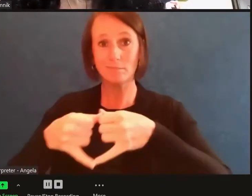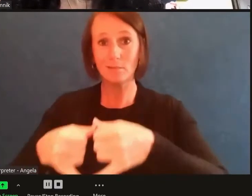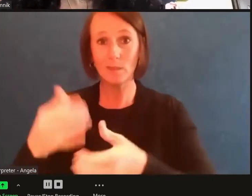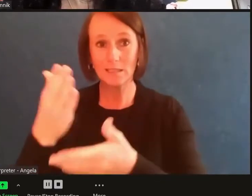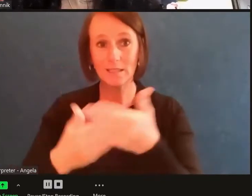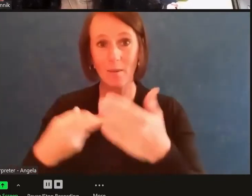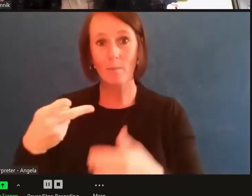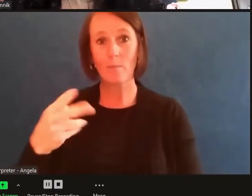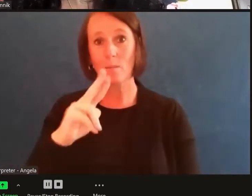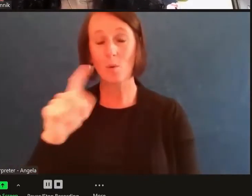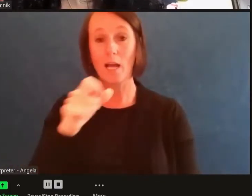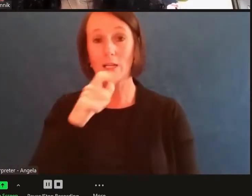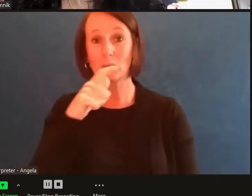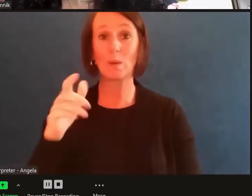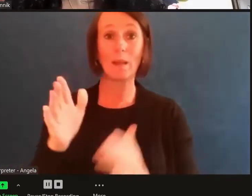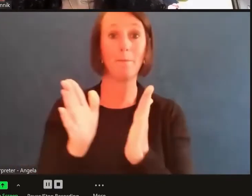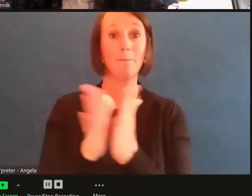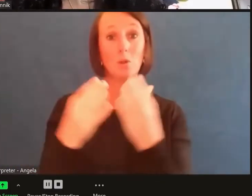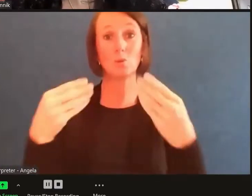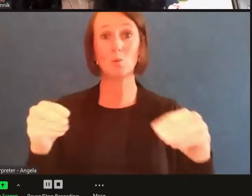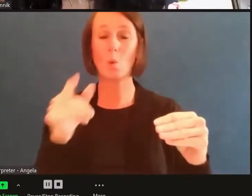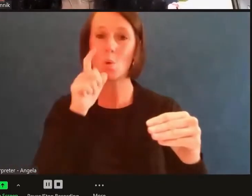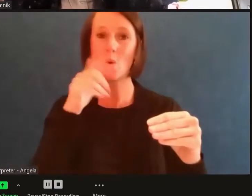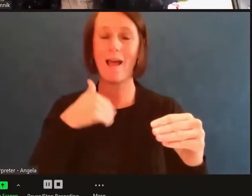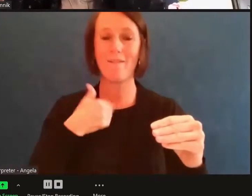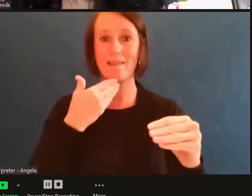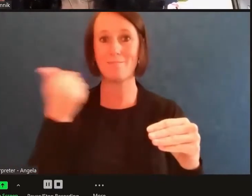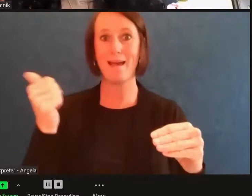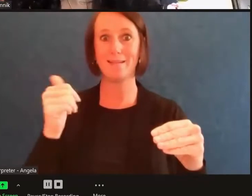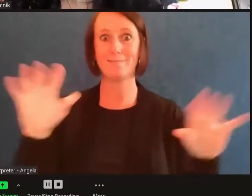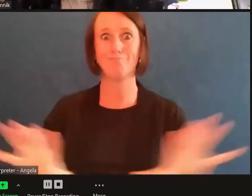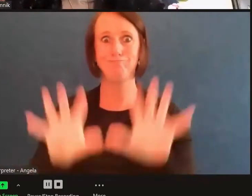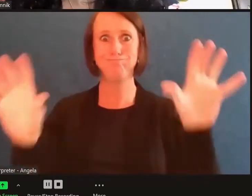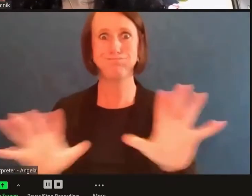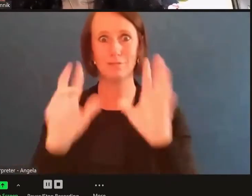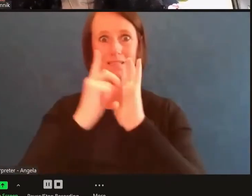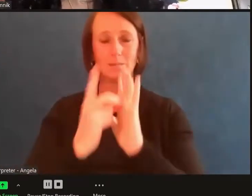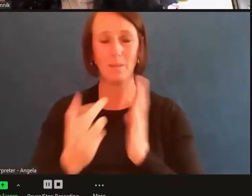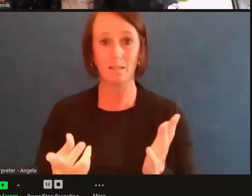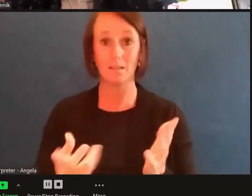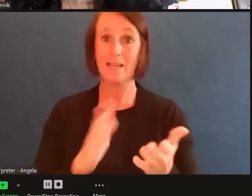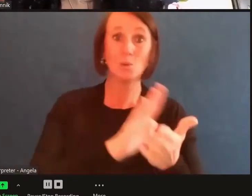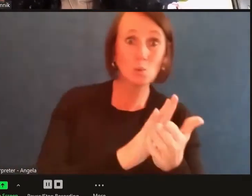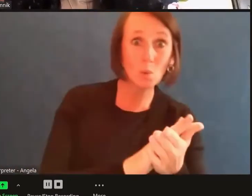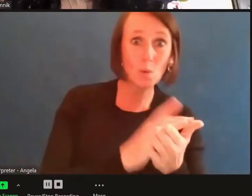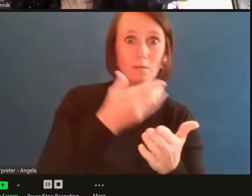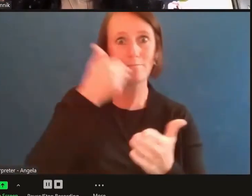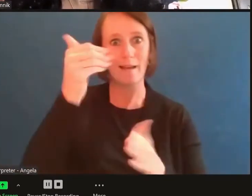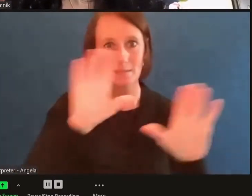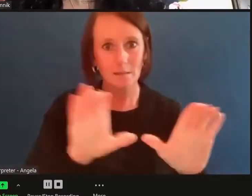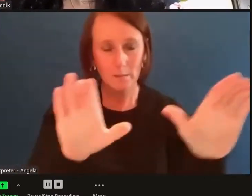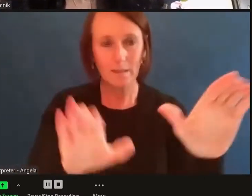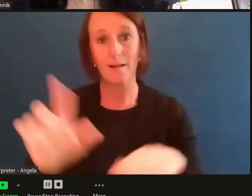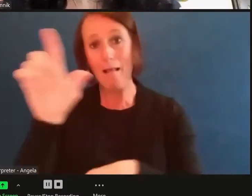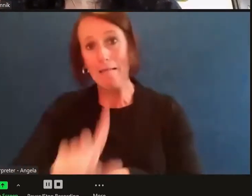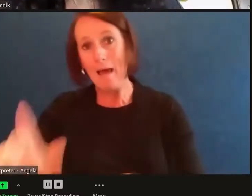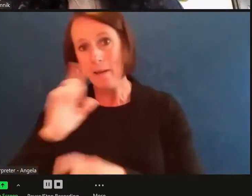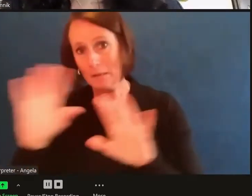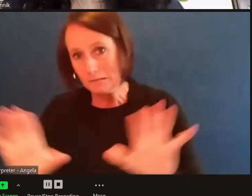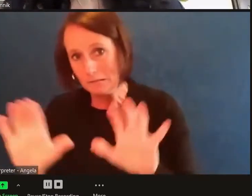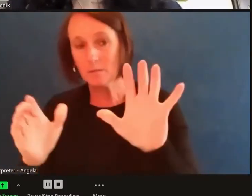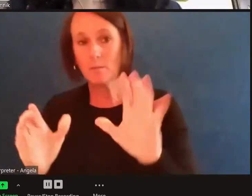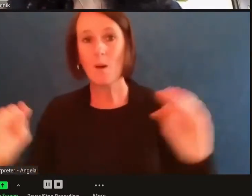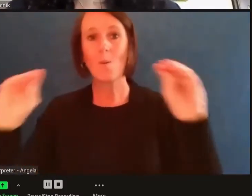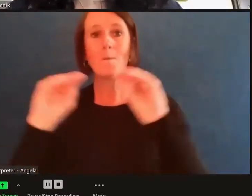the bookstore that has the best displays, as well as the schools and libraries that have the best display. I want to go bigger. I want to go